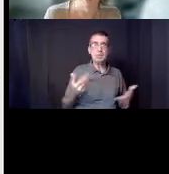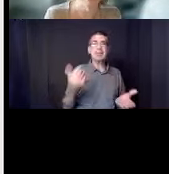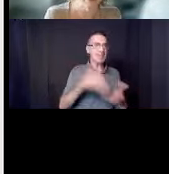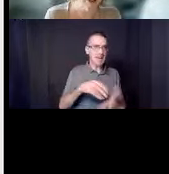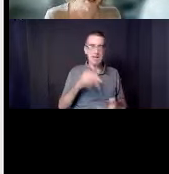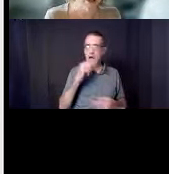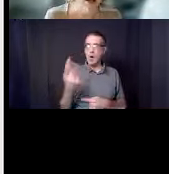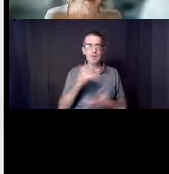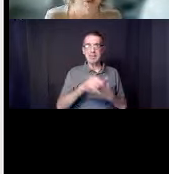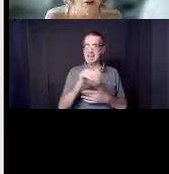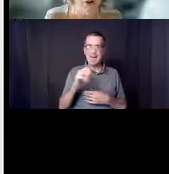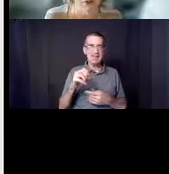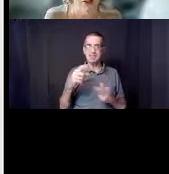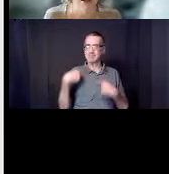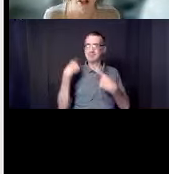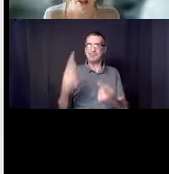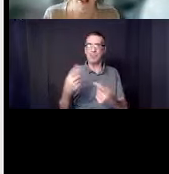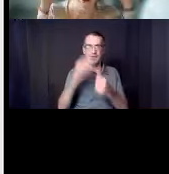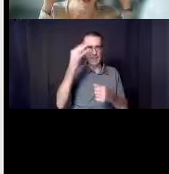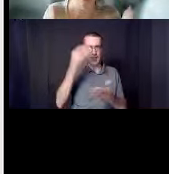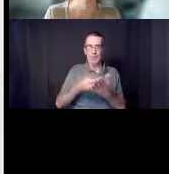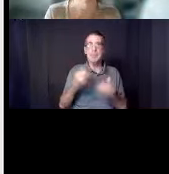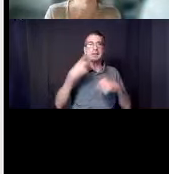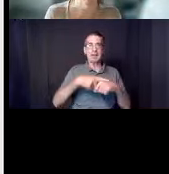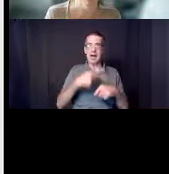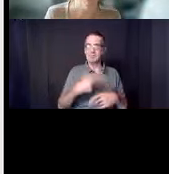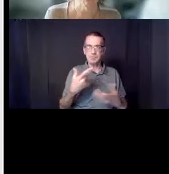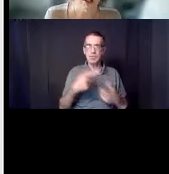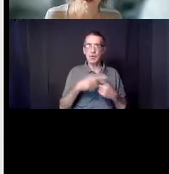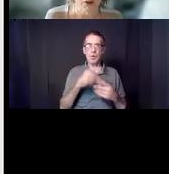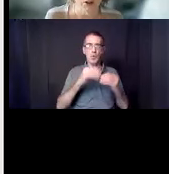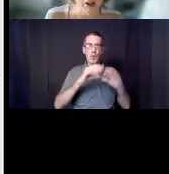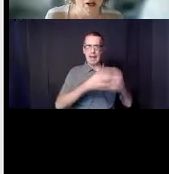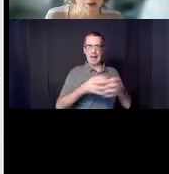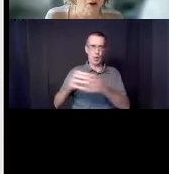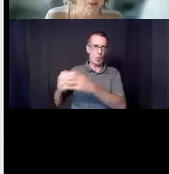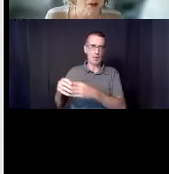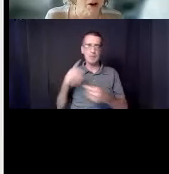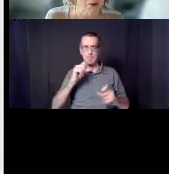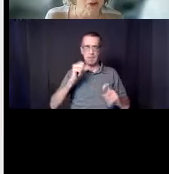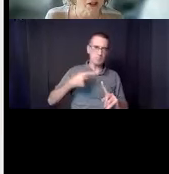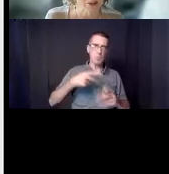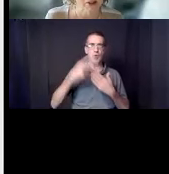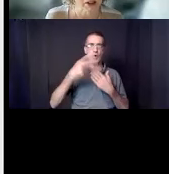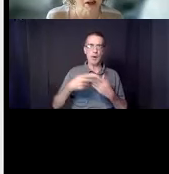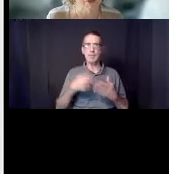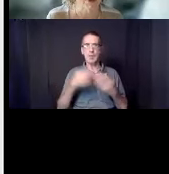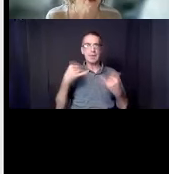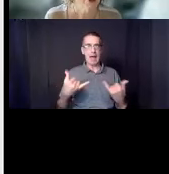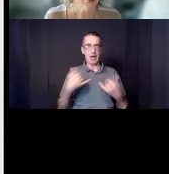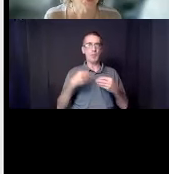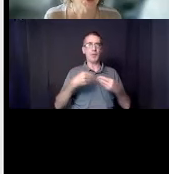not always the case for federal funding. A lot of times it comes out sort of categorically for a certain kind of program, but you have more flexibility